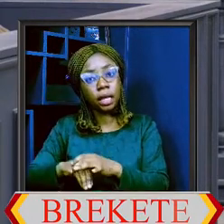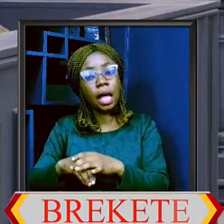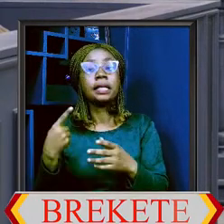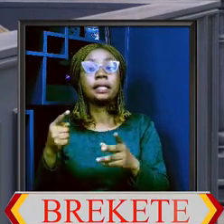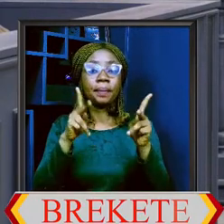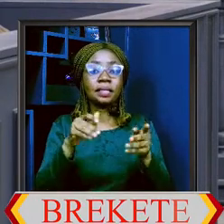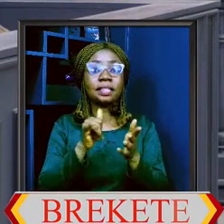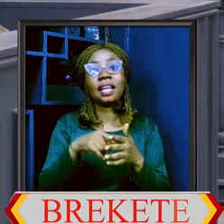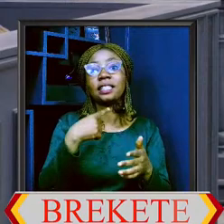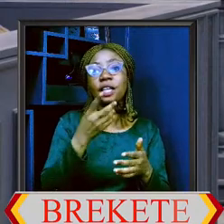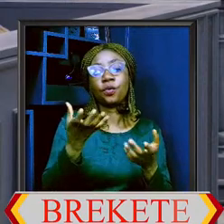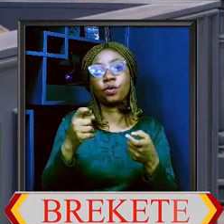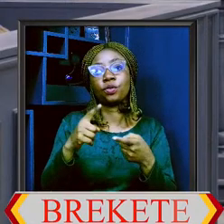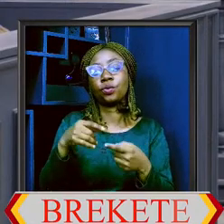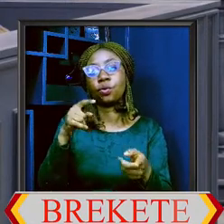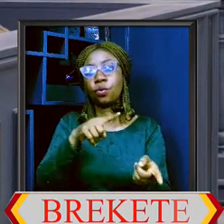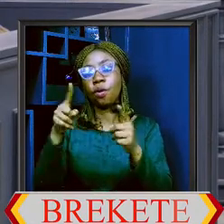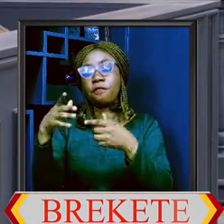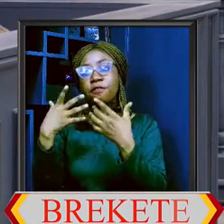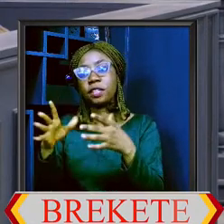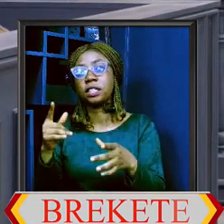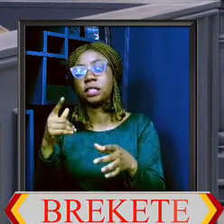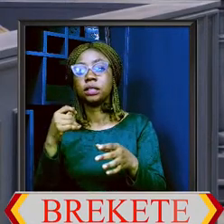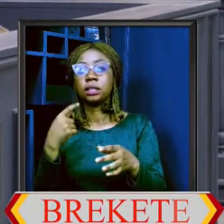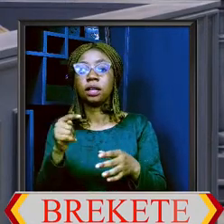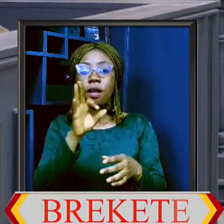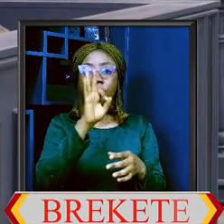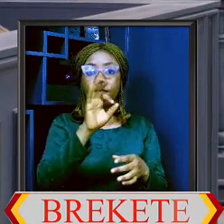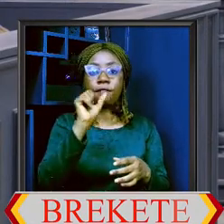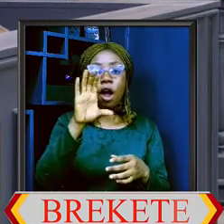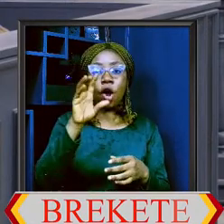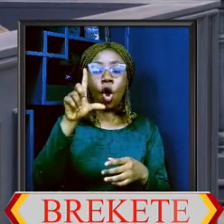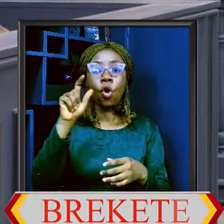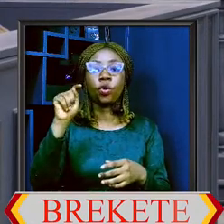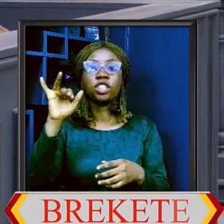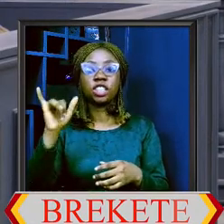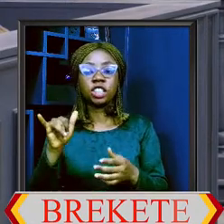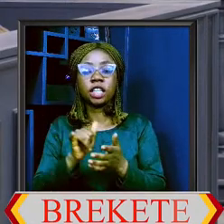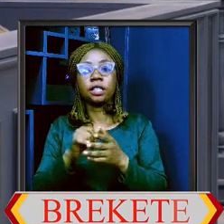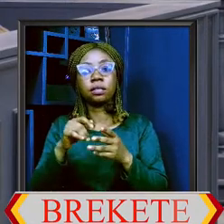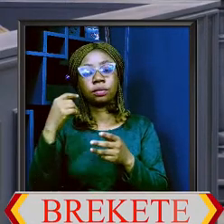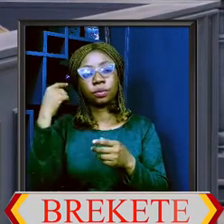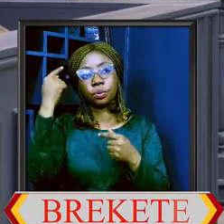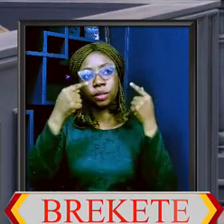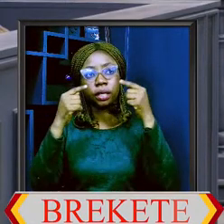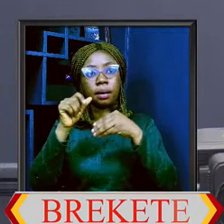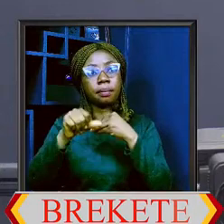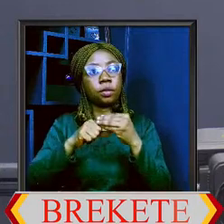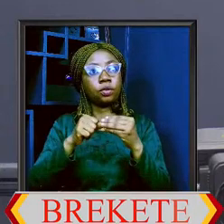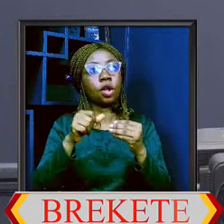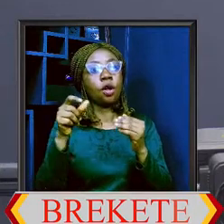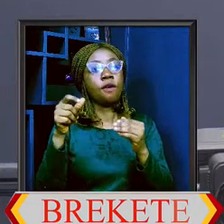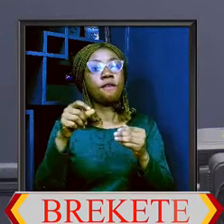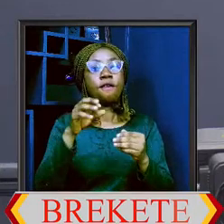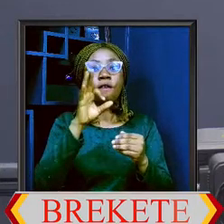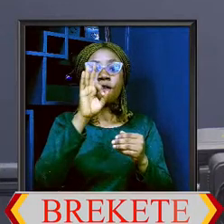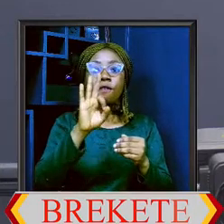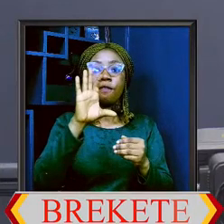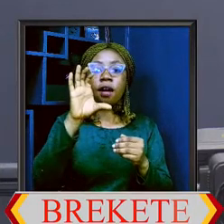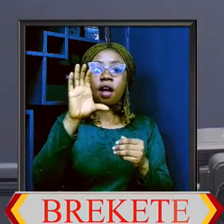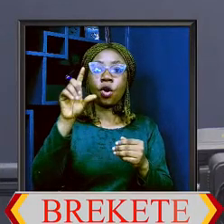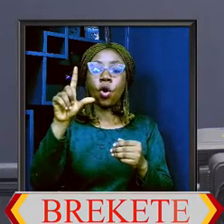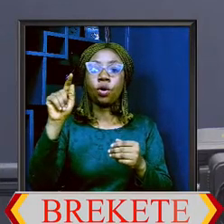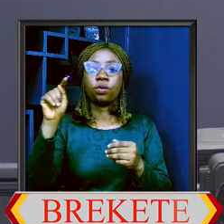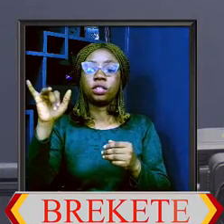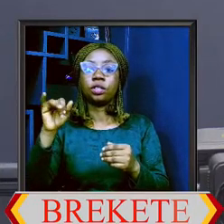say he want go complete the faculty one new faculty they propose yes sir law faculty faculty of